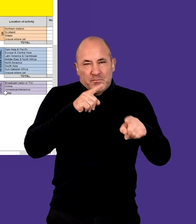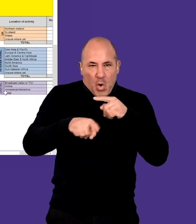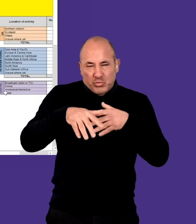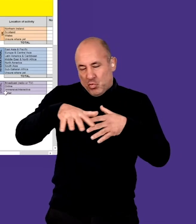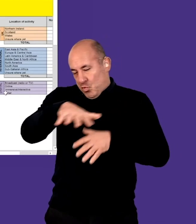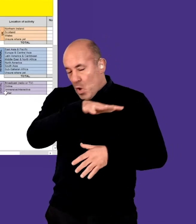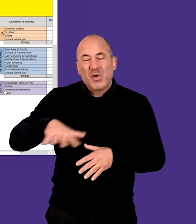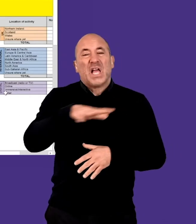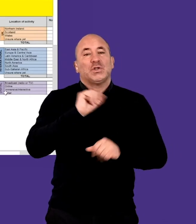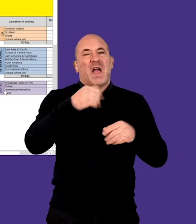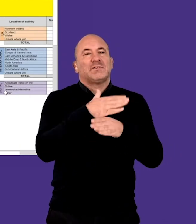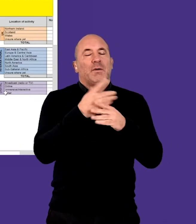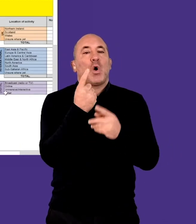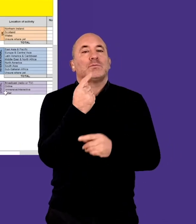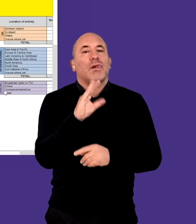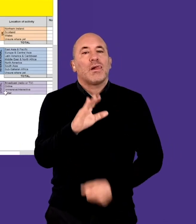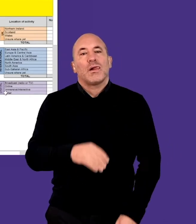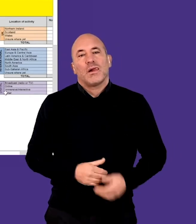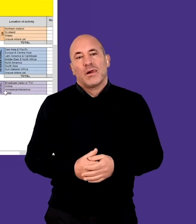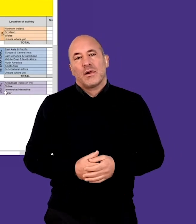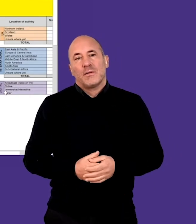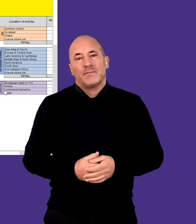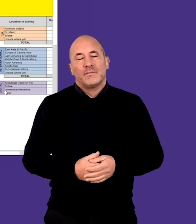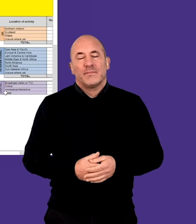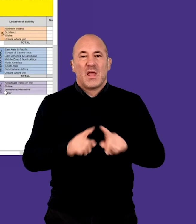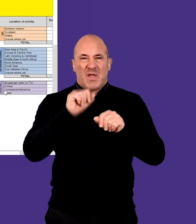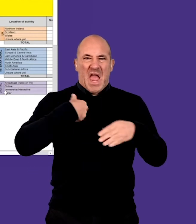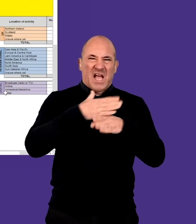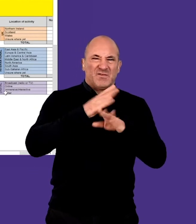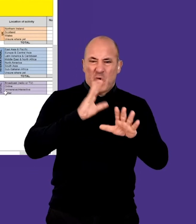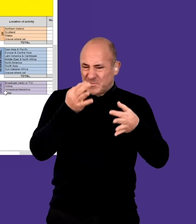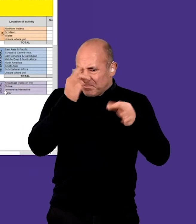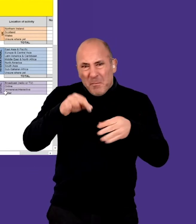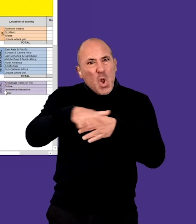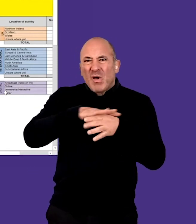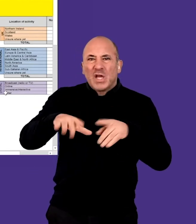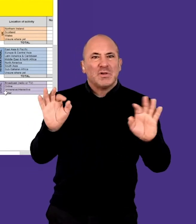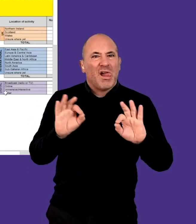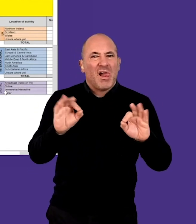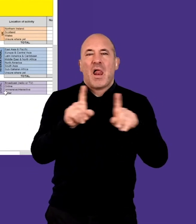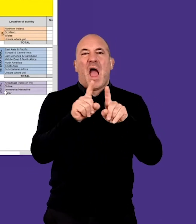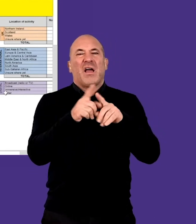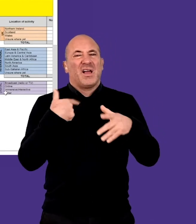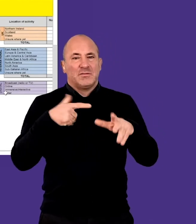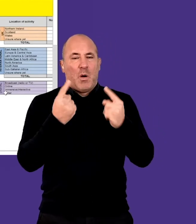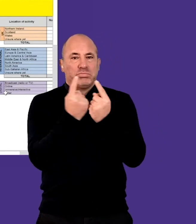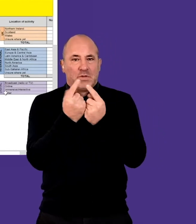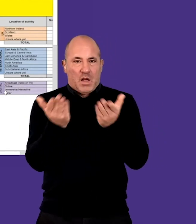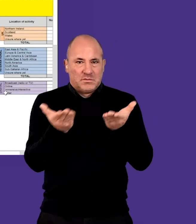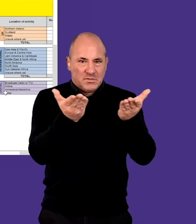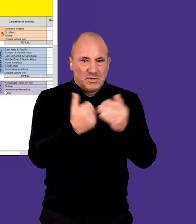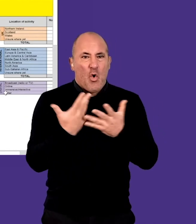you to provide as much detail as you can about the location of your activities. If your activity isn't